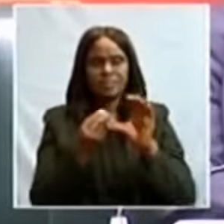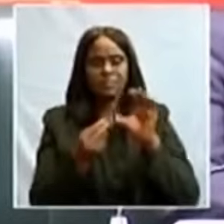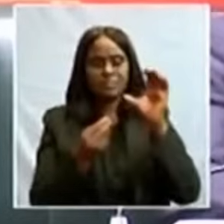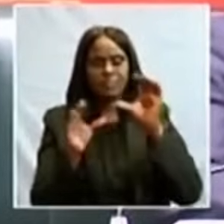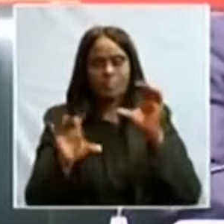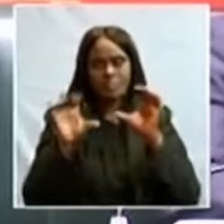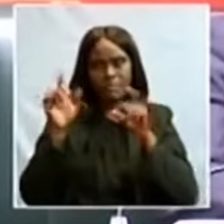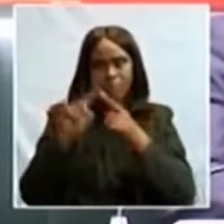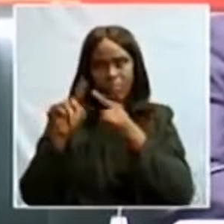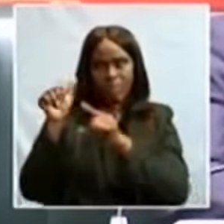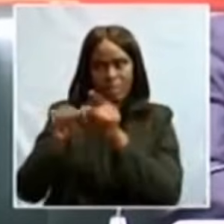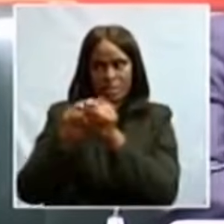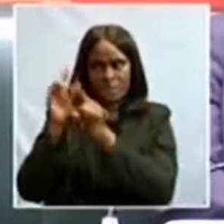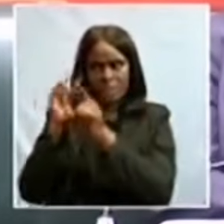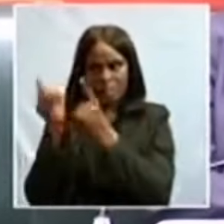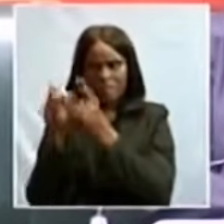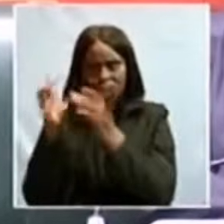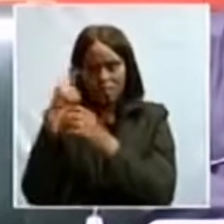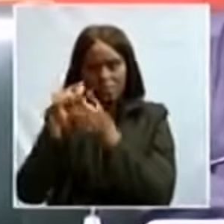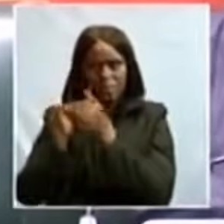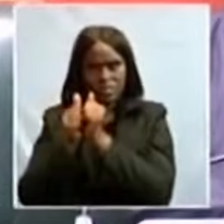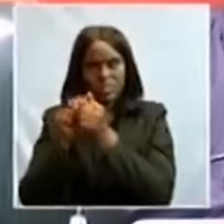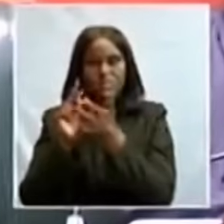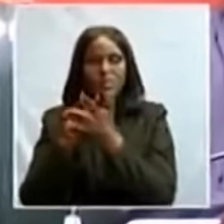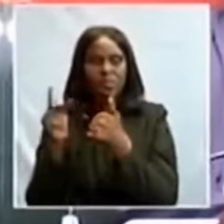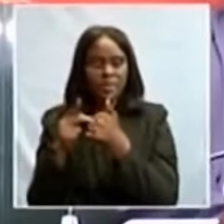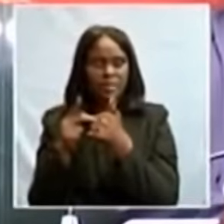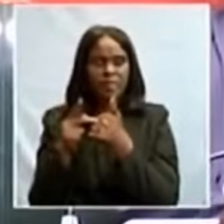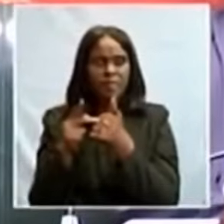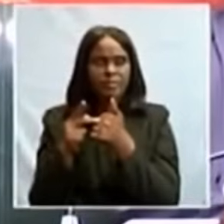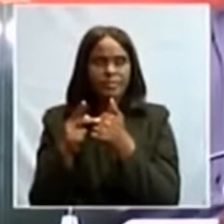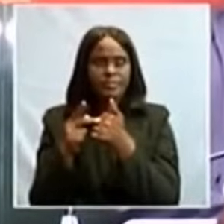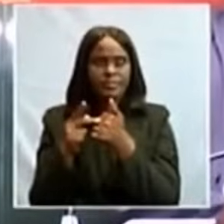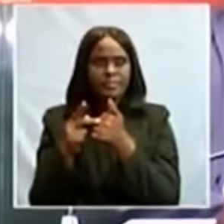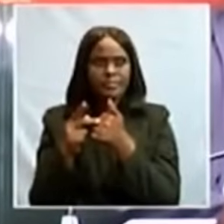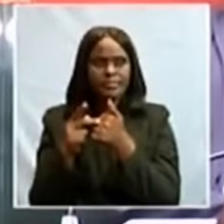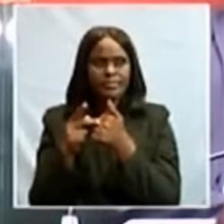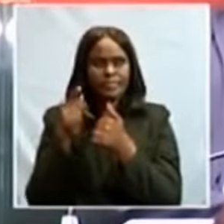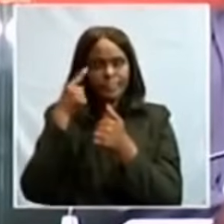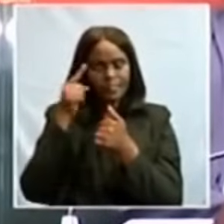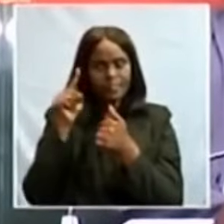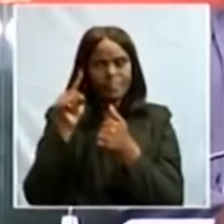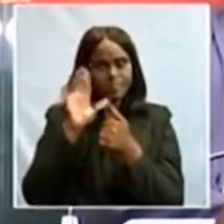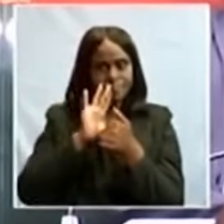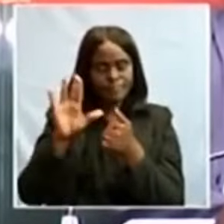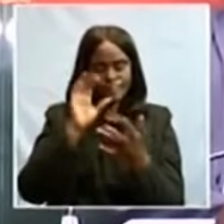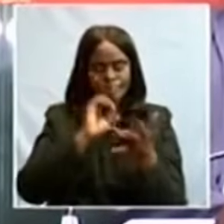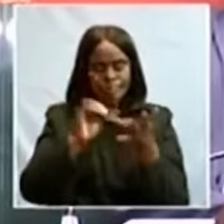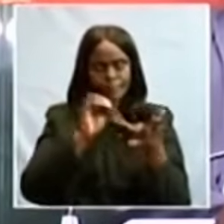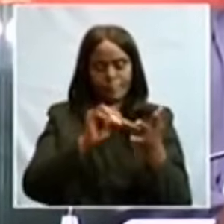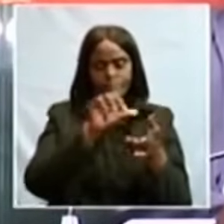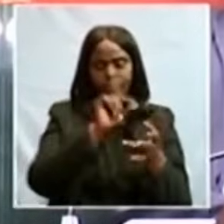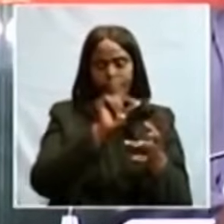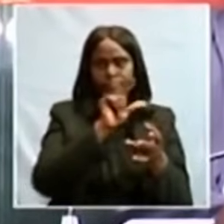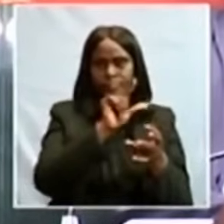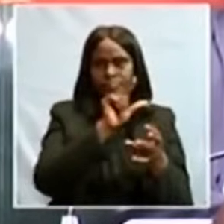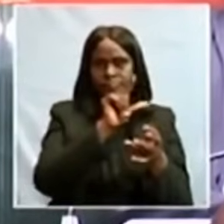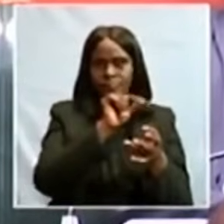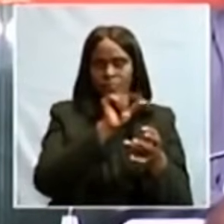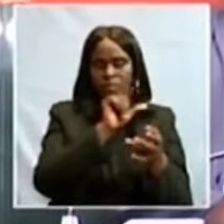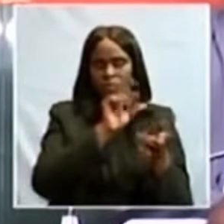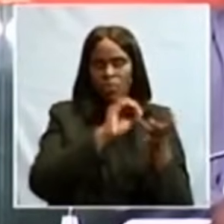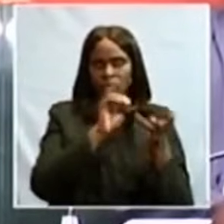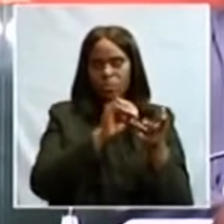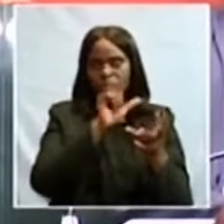to each district council for sports activities for the October 24th activities? Because